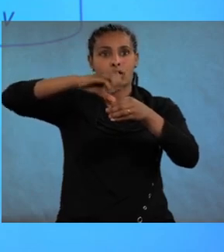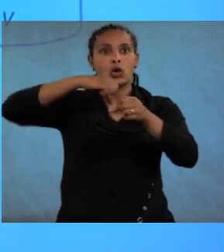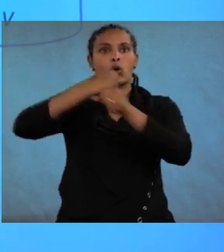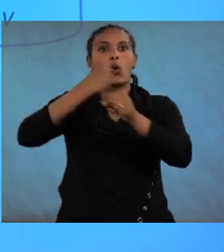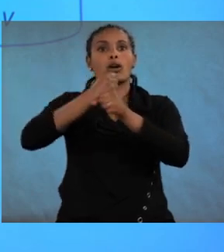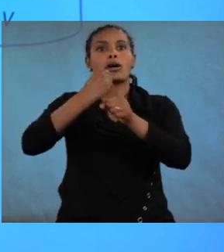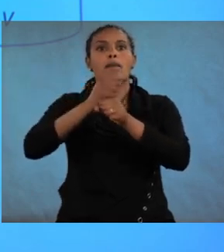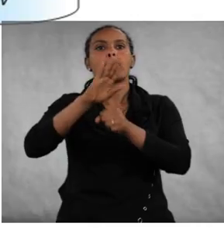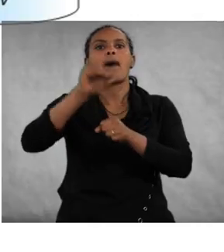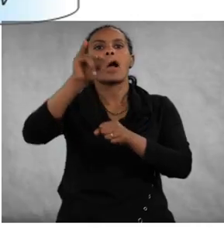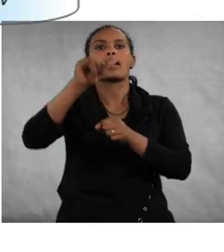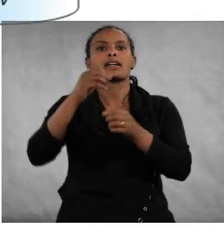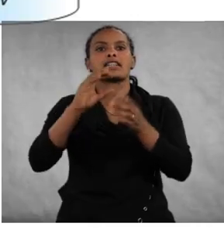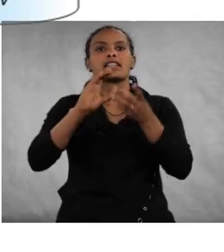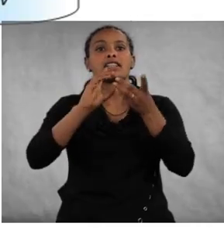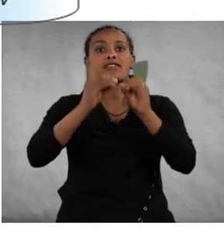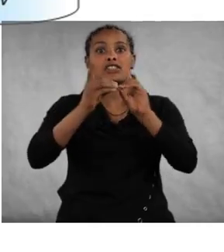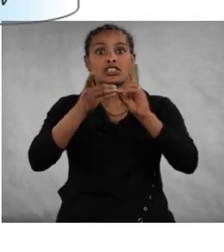by definition